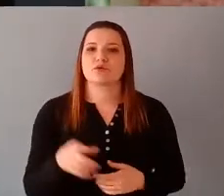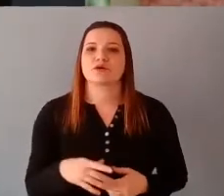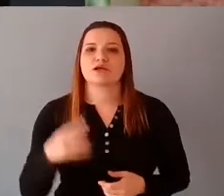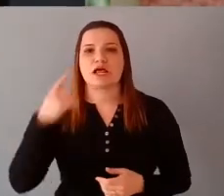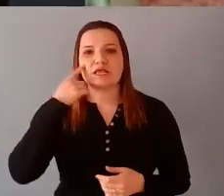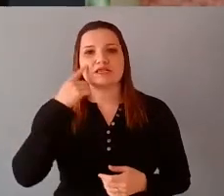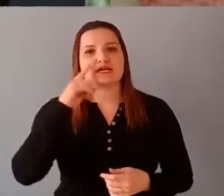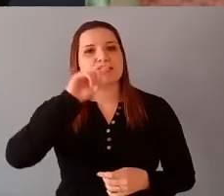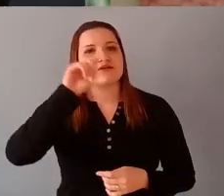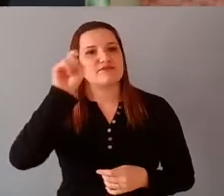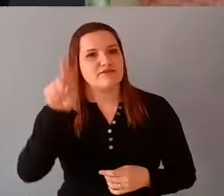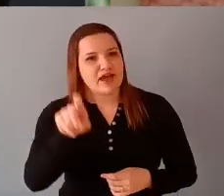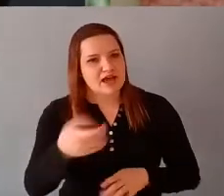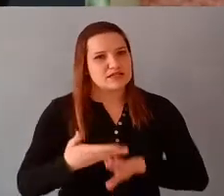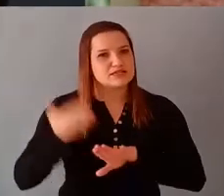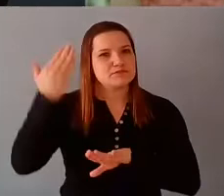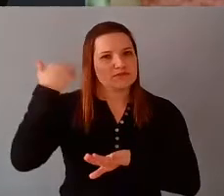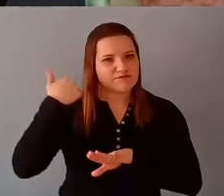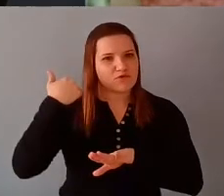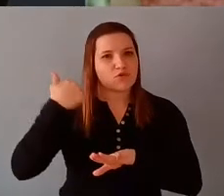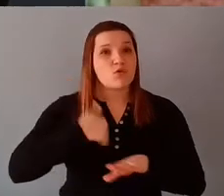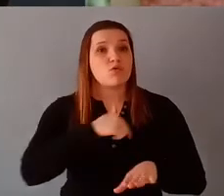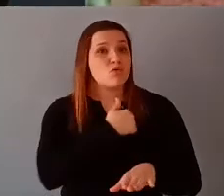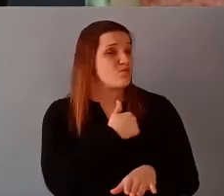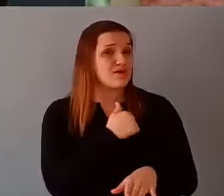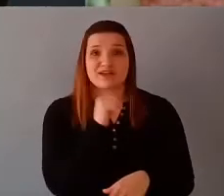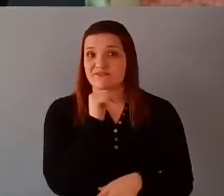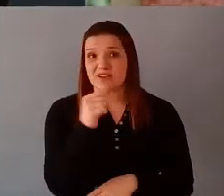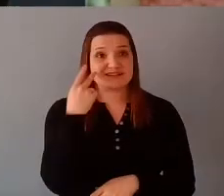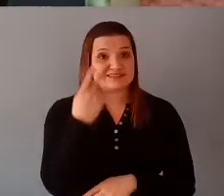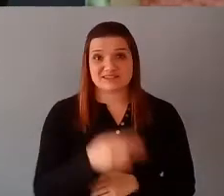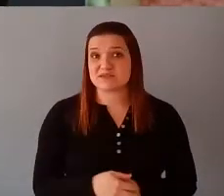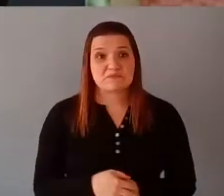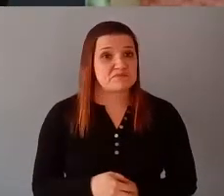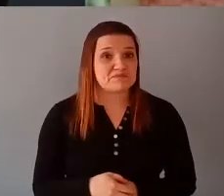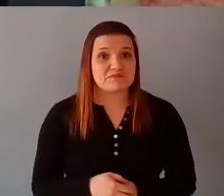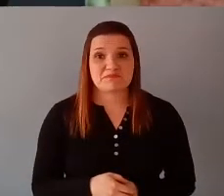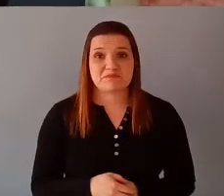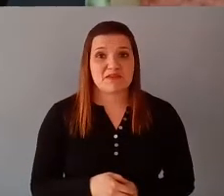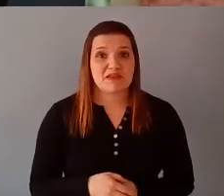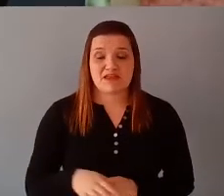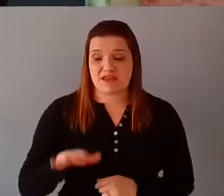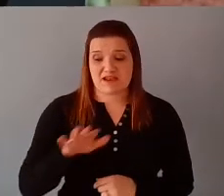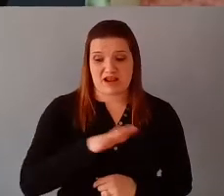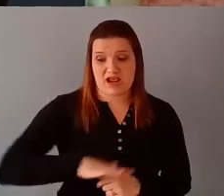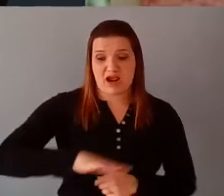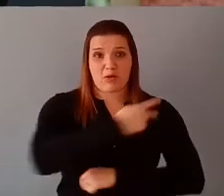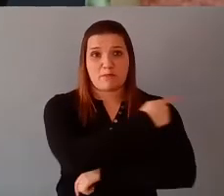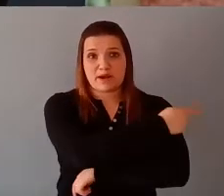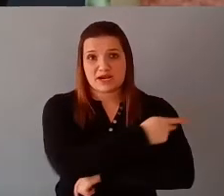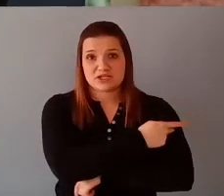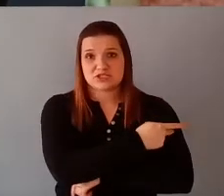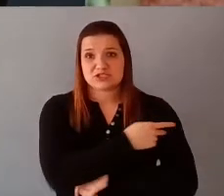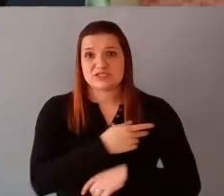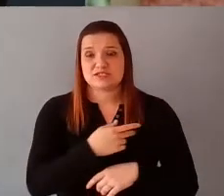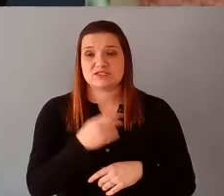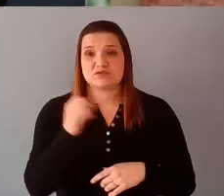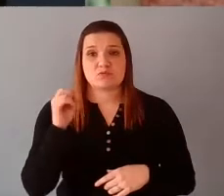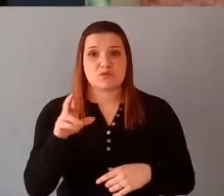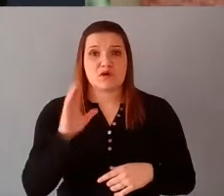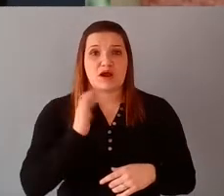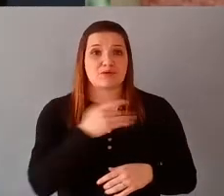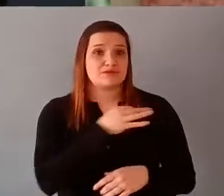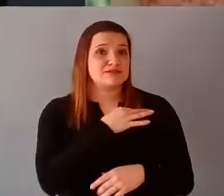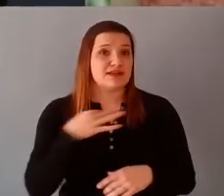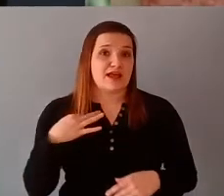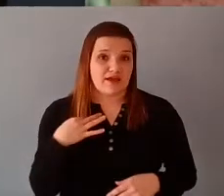been asked in the past. We have not seen it among our patients or our